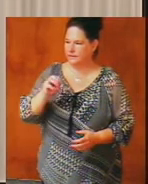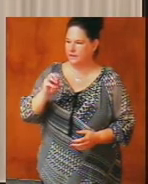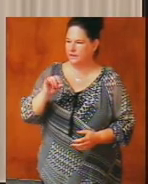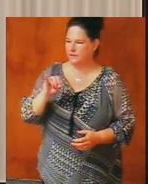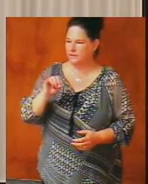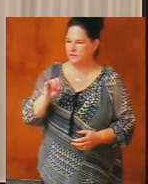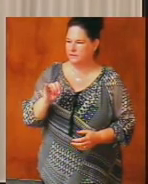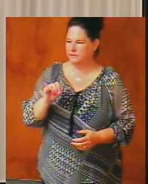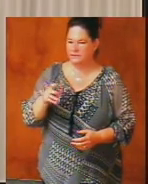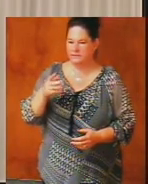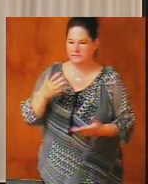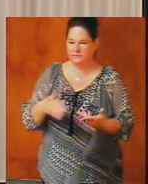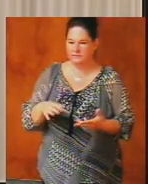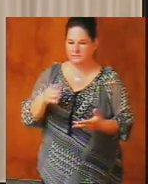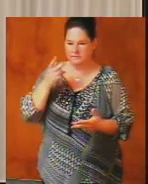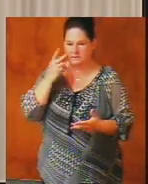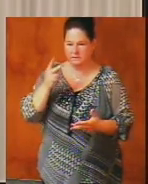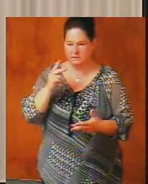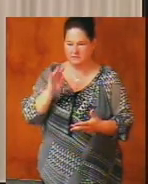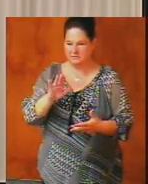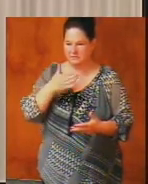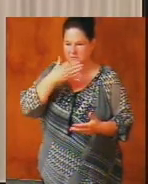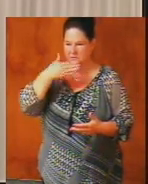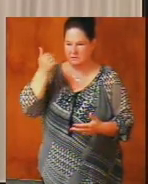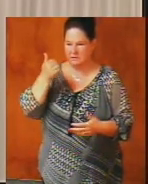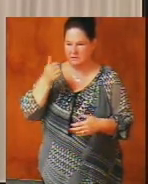Colossae had seen her better days.